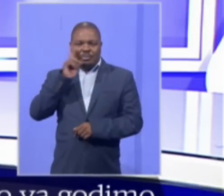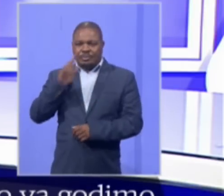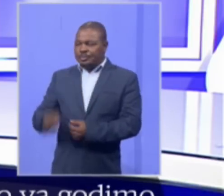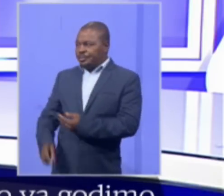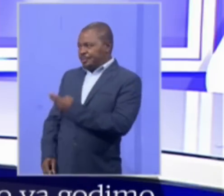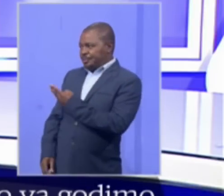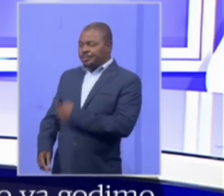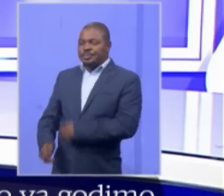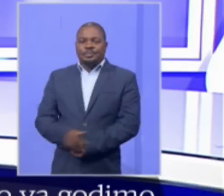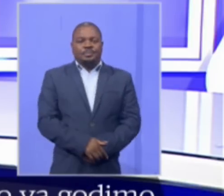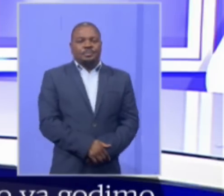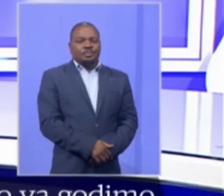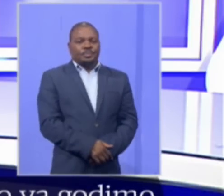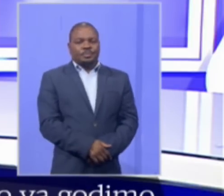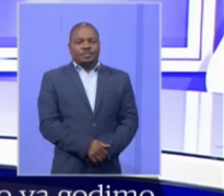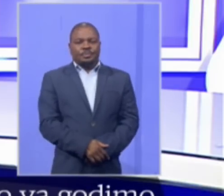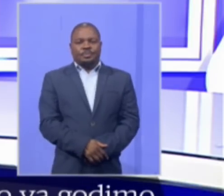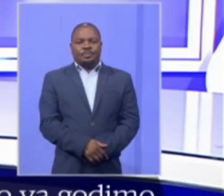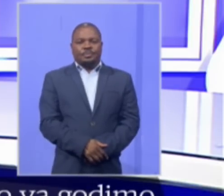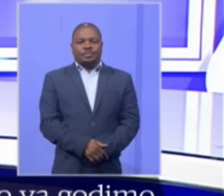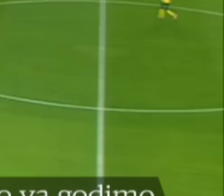sa tšwago go fela.